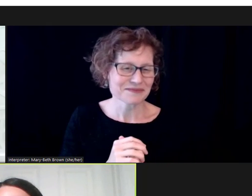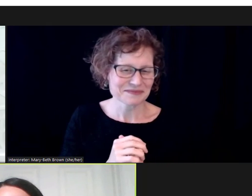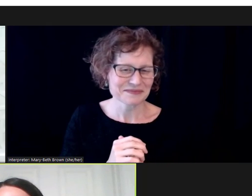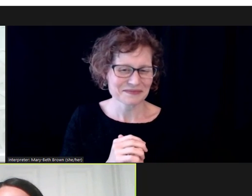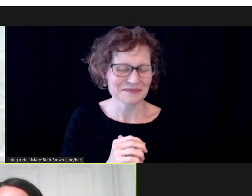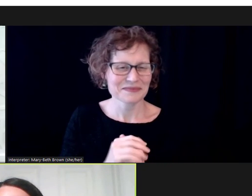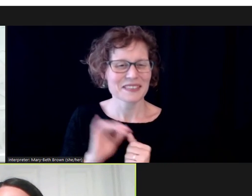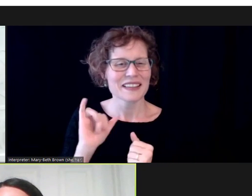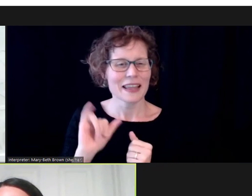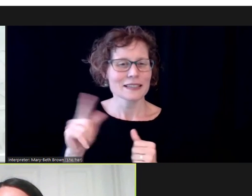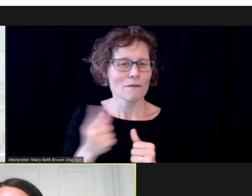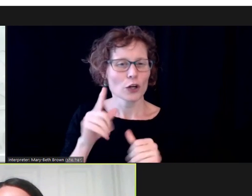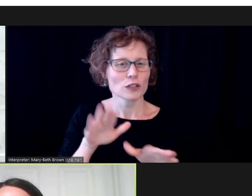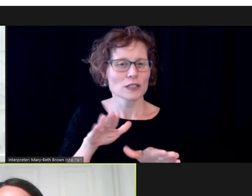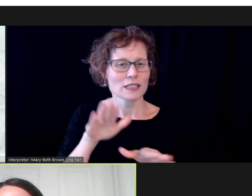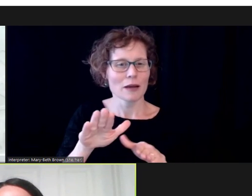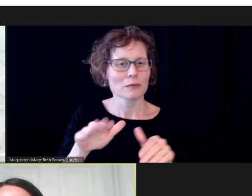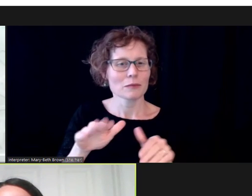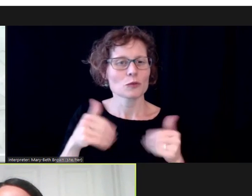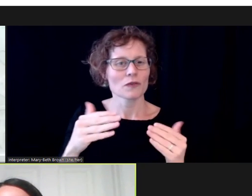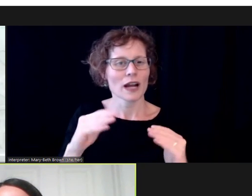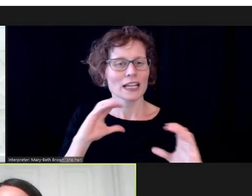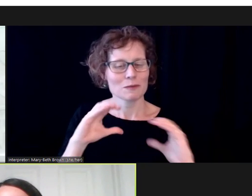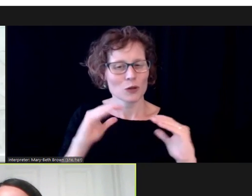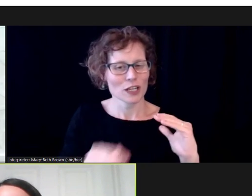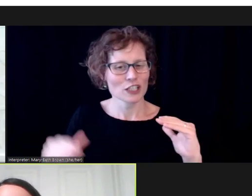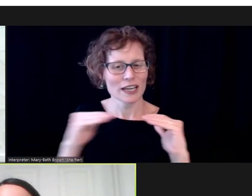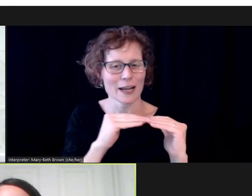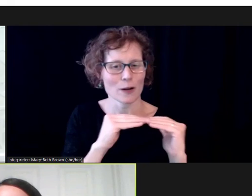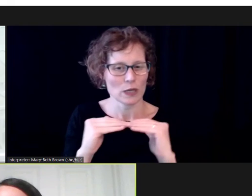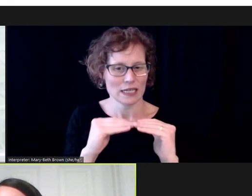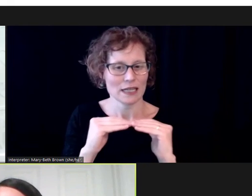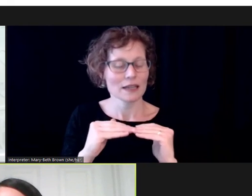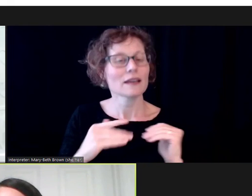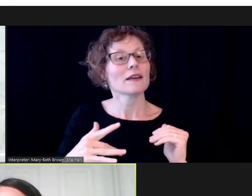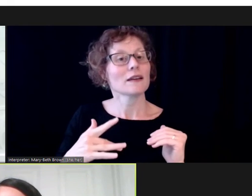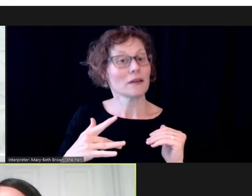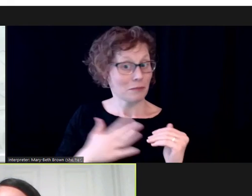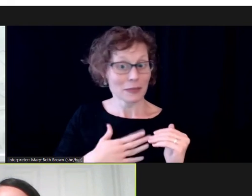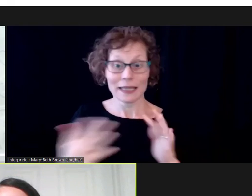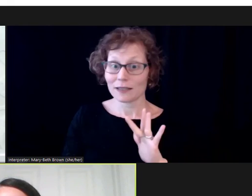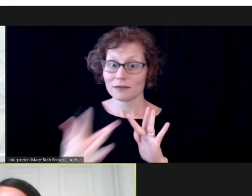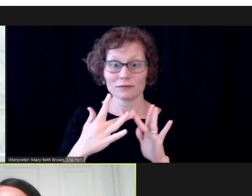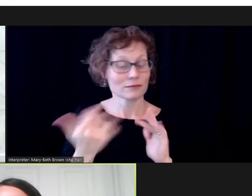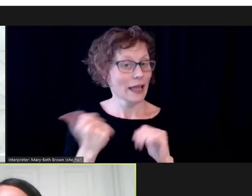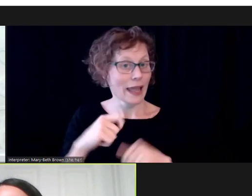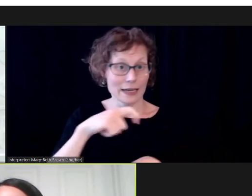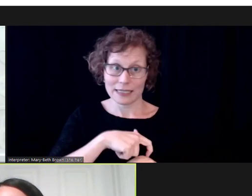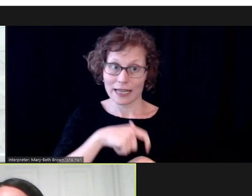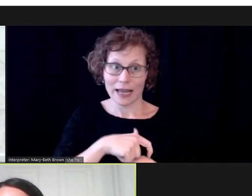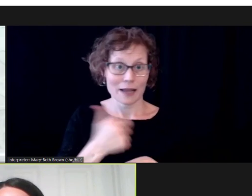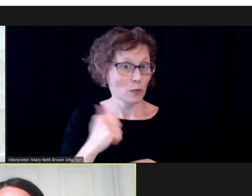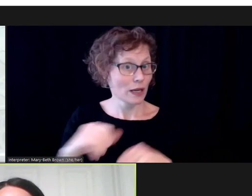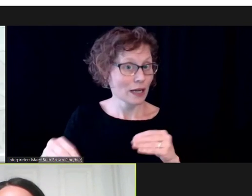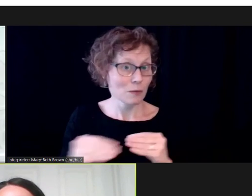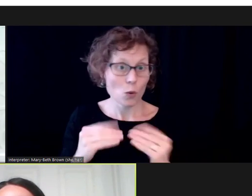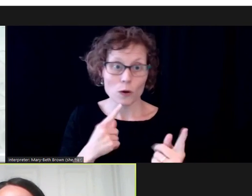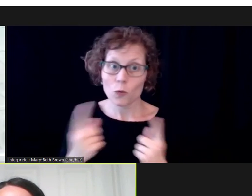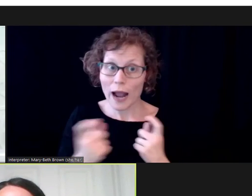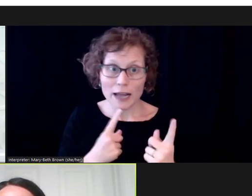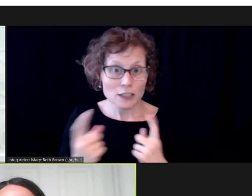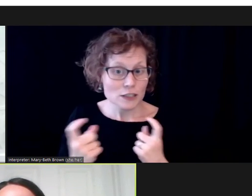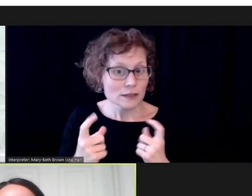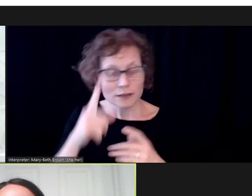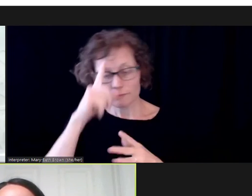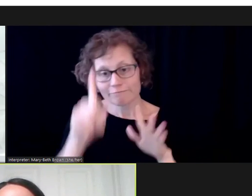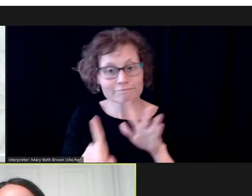that's the first step to providing communication equity. Feel free to reach out to us anytime with any additional questions you may think